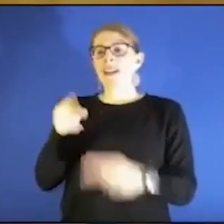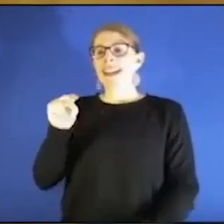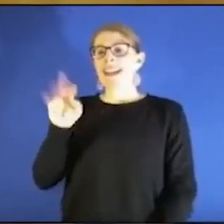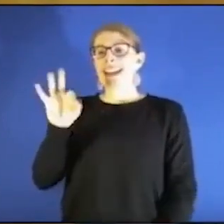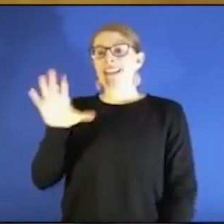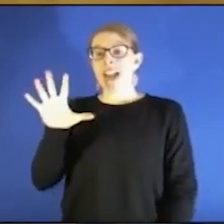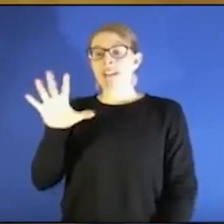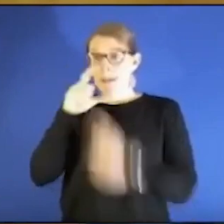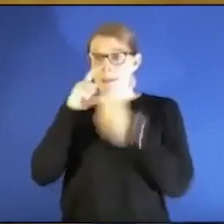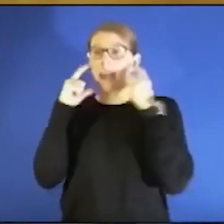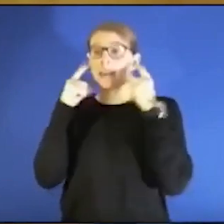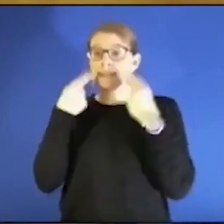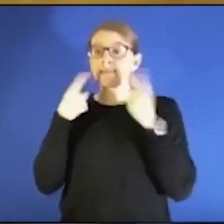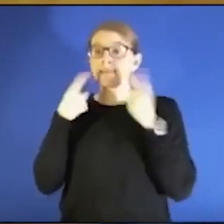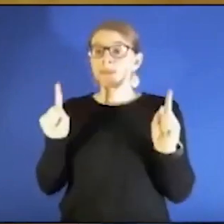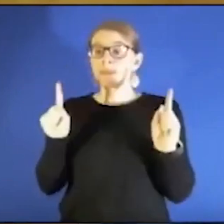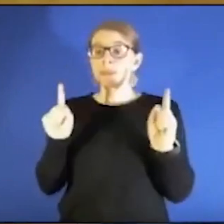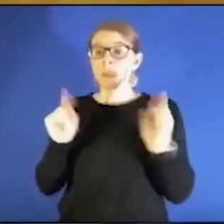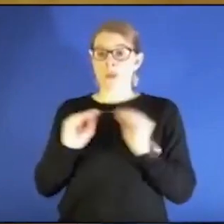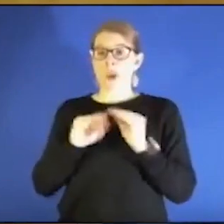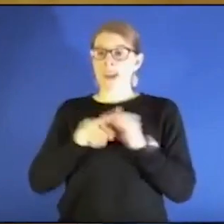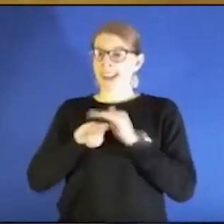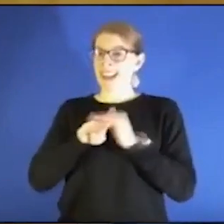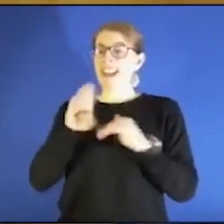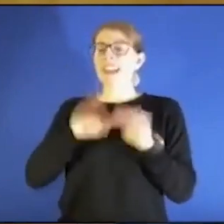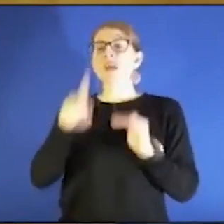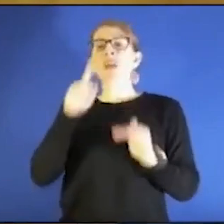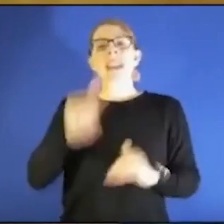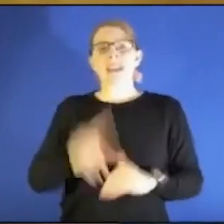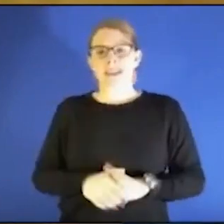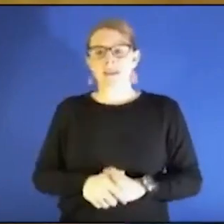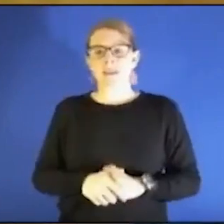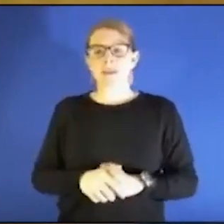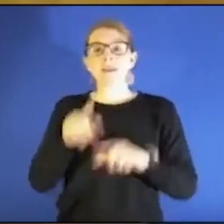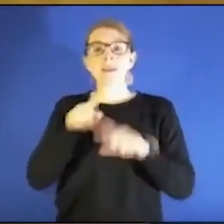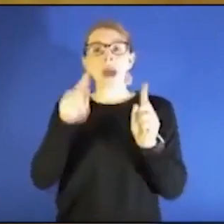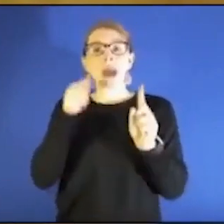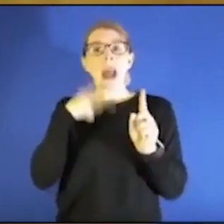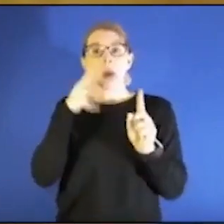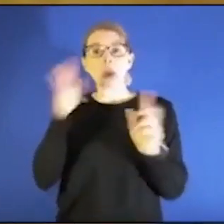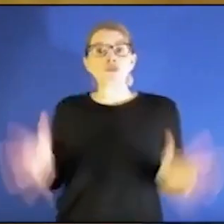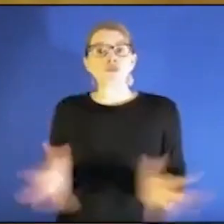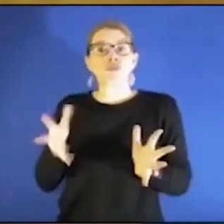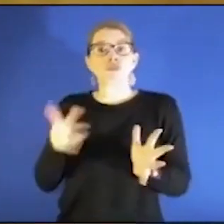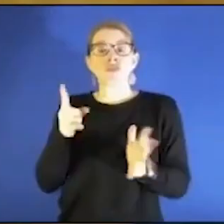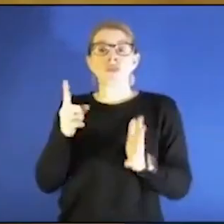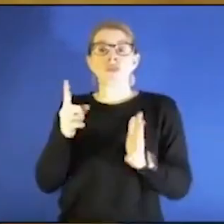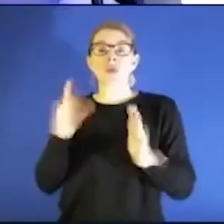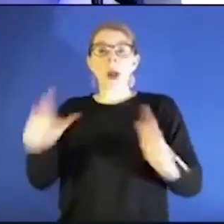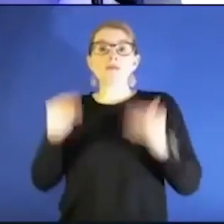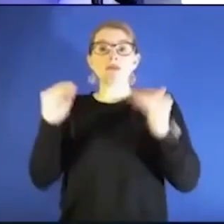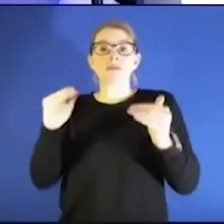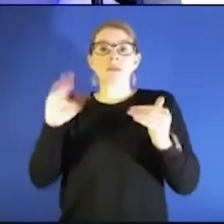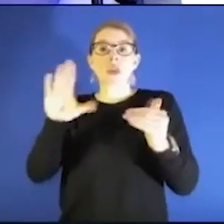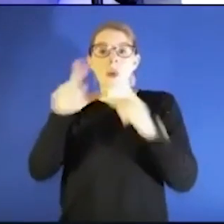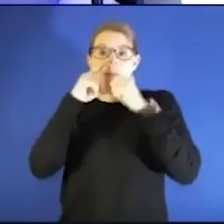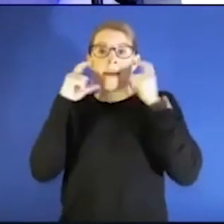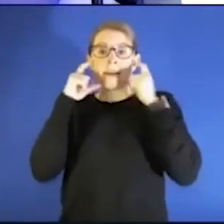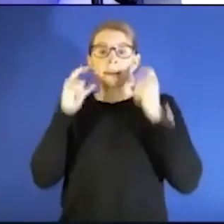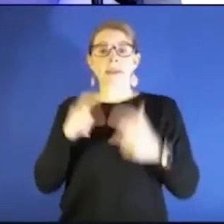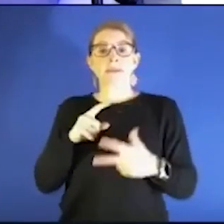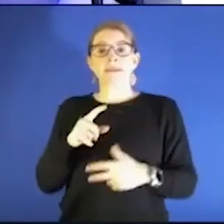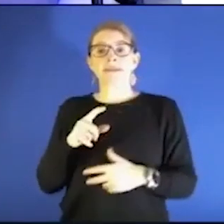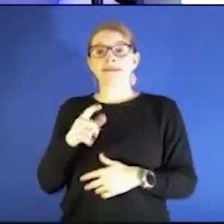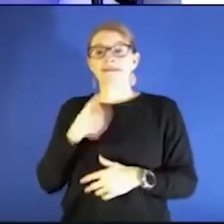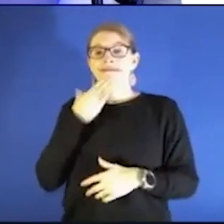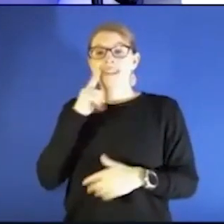good. So they are more accessible than you think, but I would encourage you to upgrade your mask. Dr. Schmidtke, always great to have you. Thanks